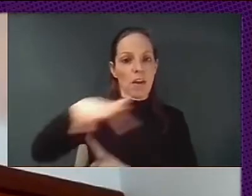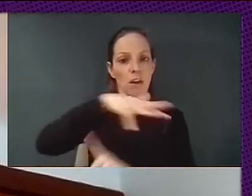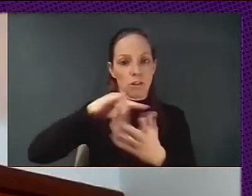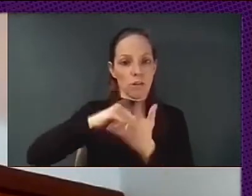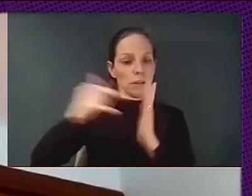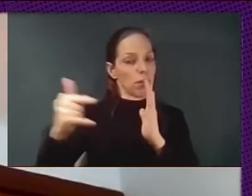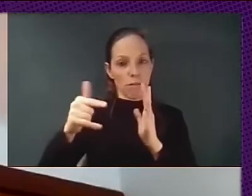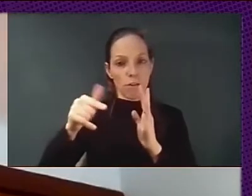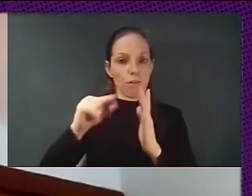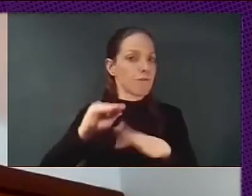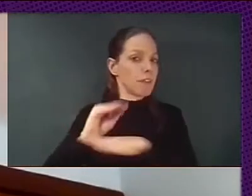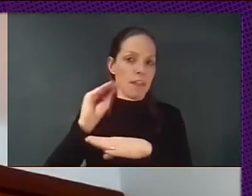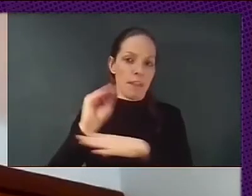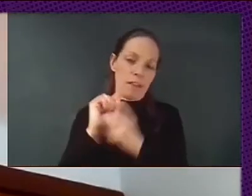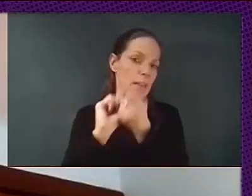our